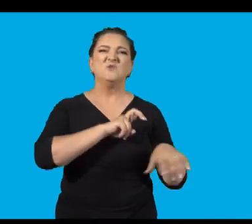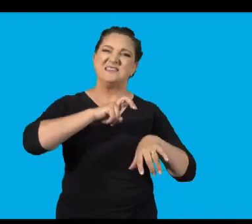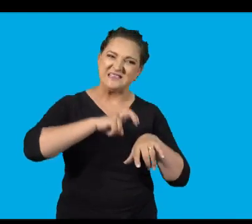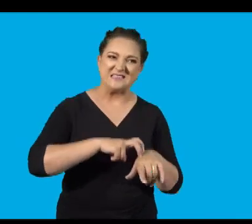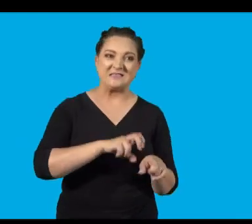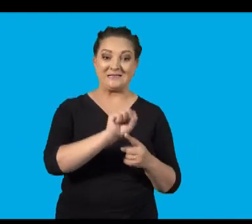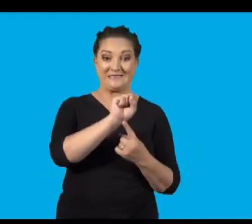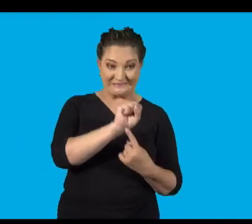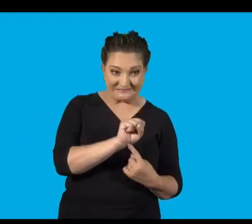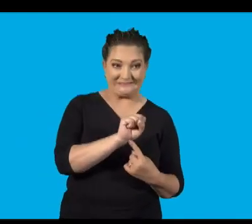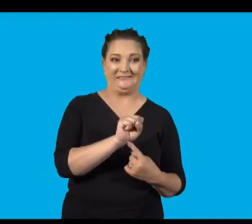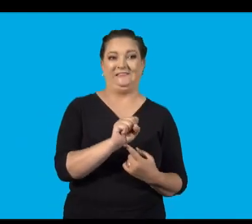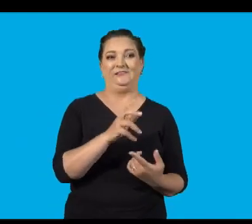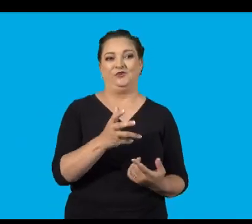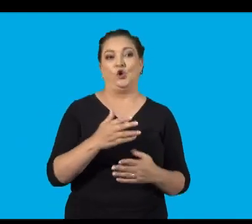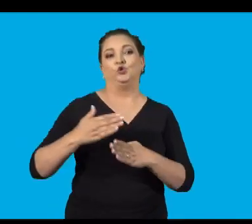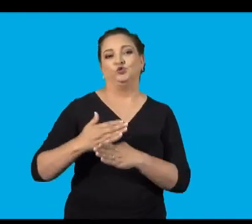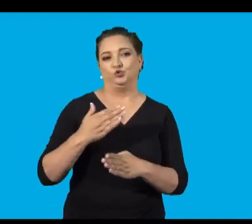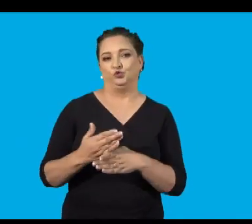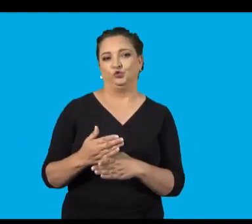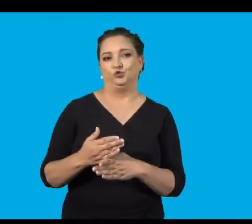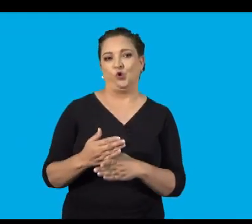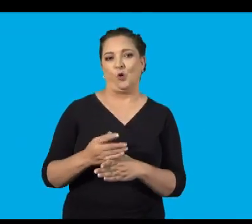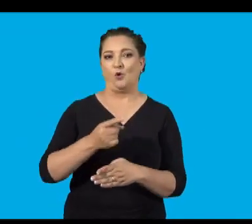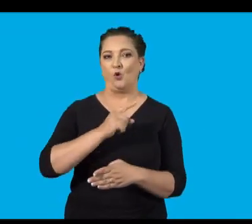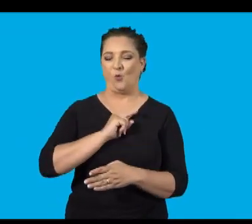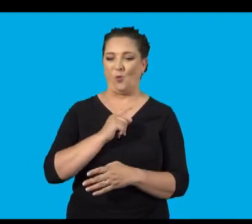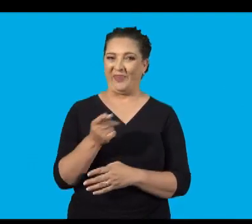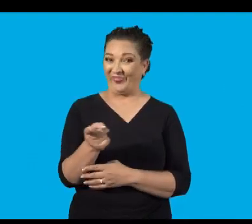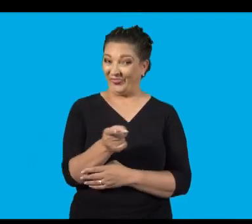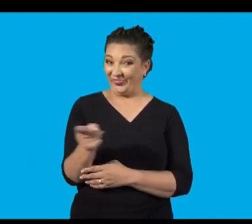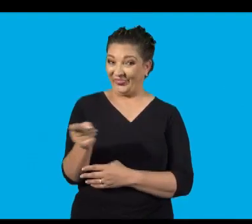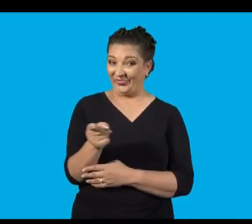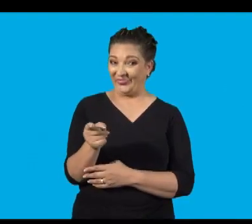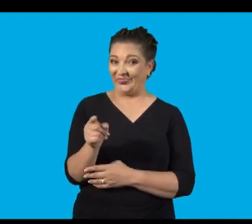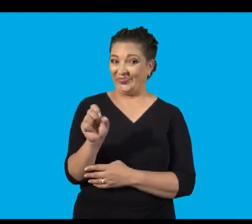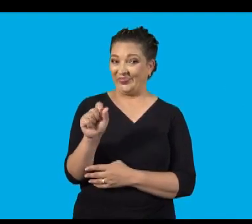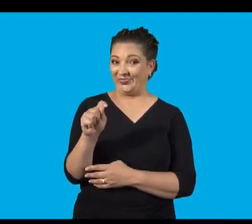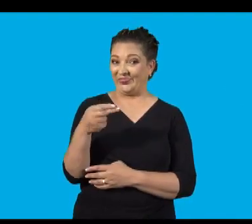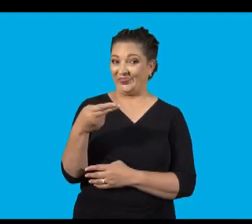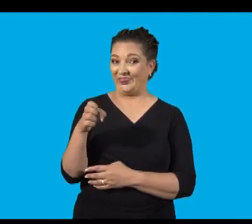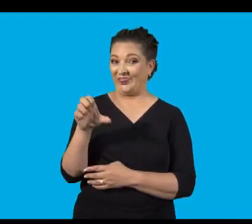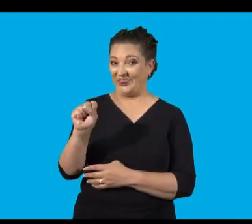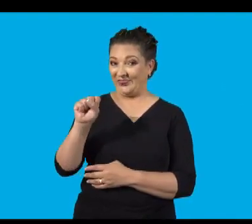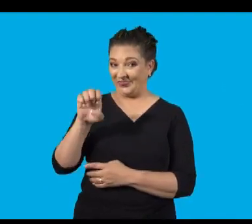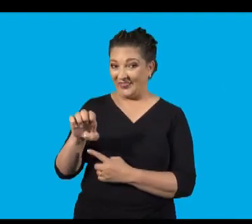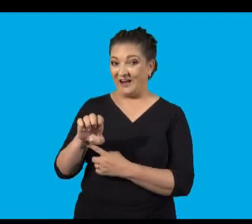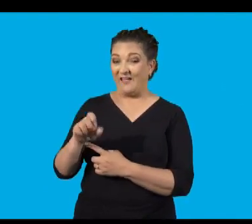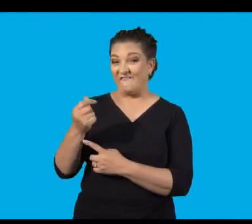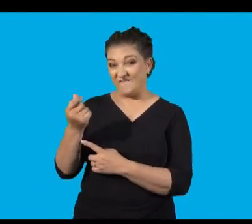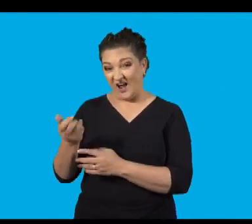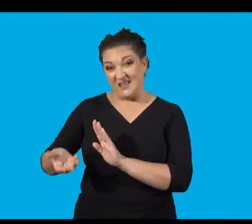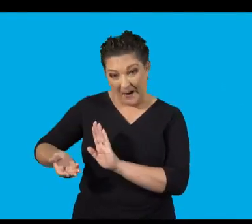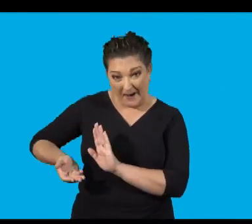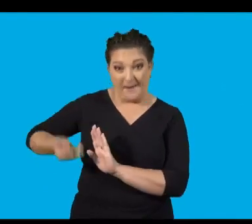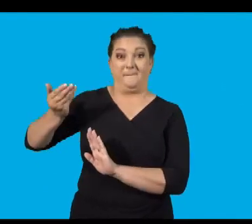subject, he needs a job to afford these, all right? Can you see the high